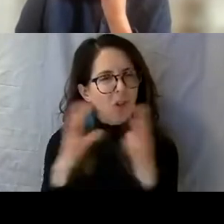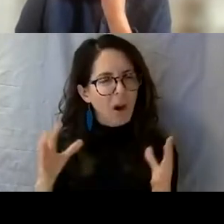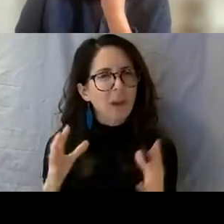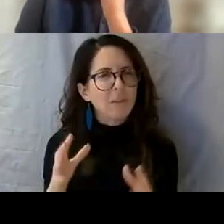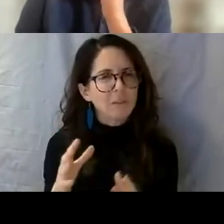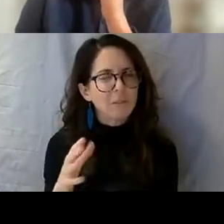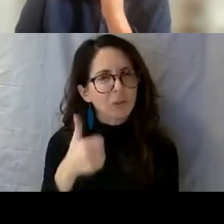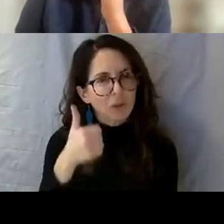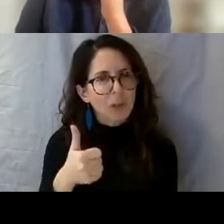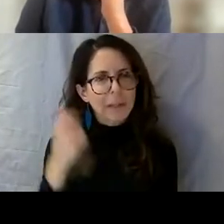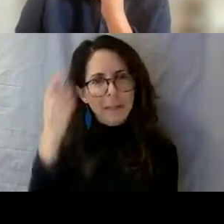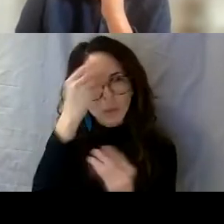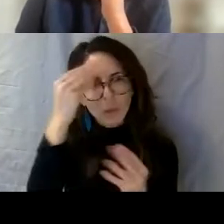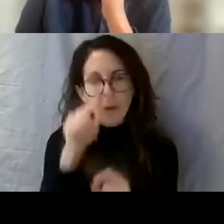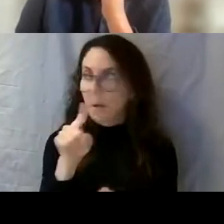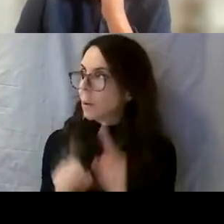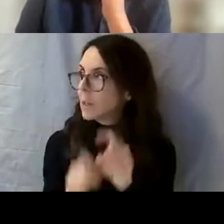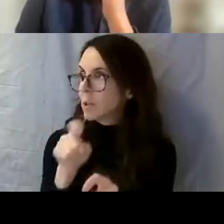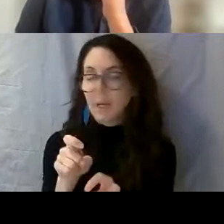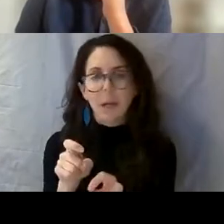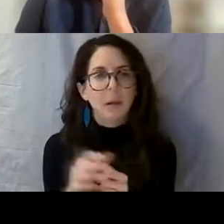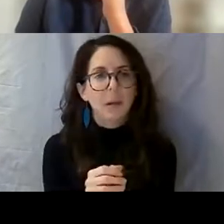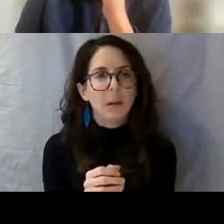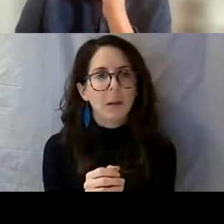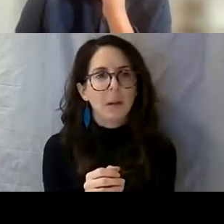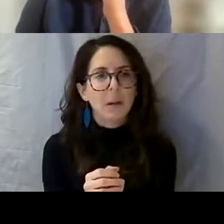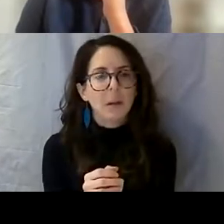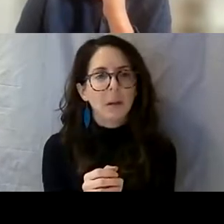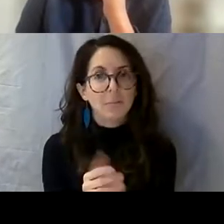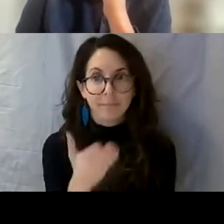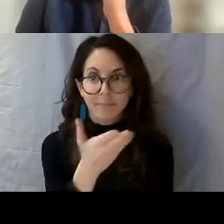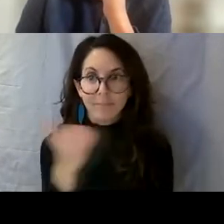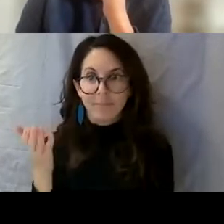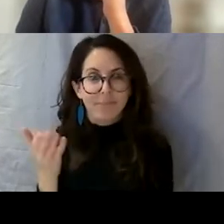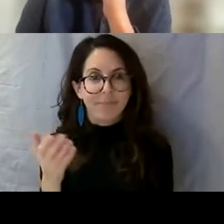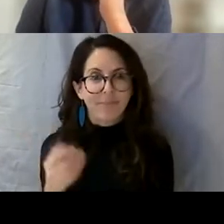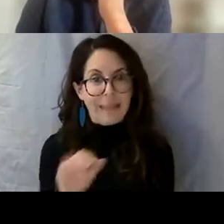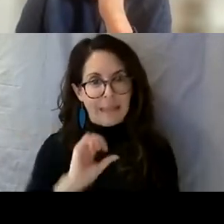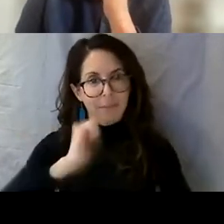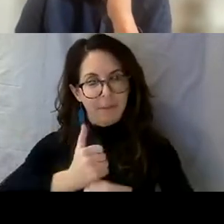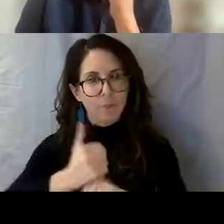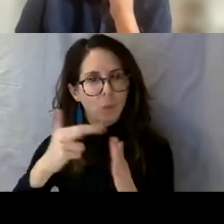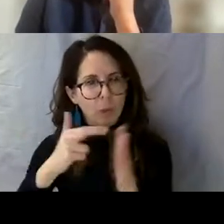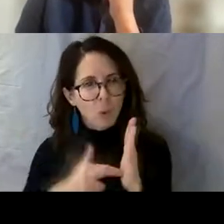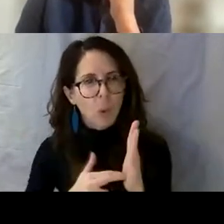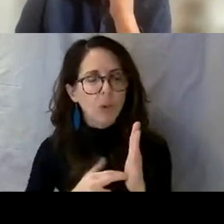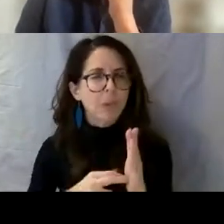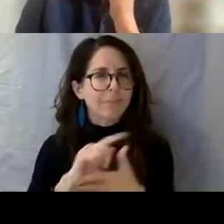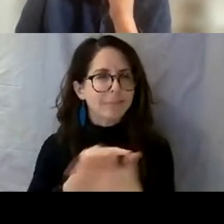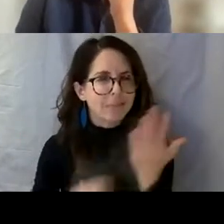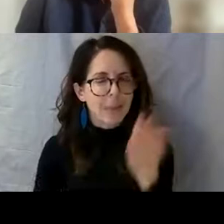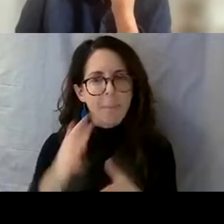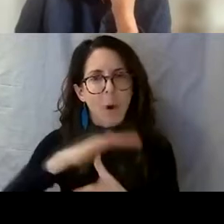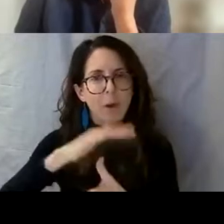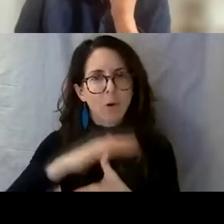know, questioning and thinking about, you know, to what extent foundations impose conditions and restrictions and their own priorities